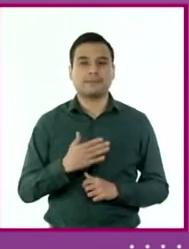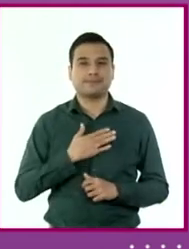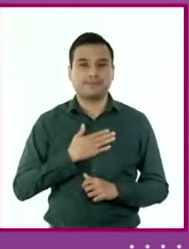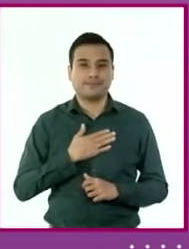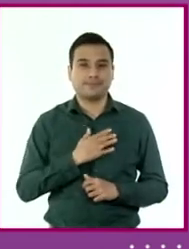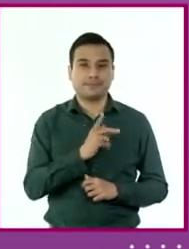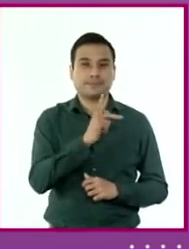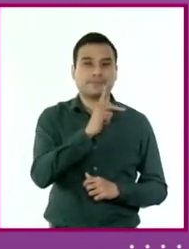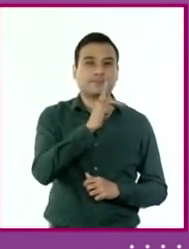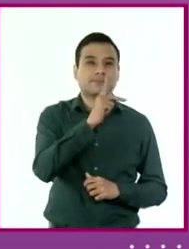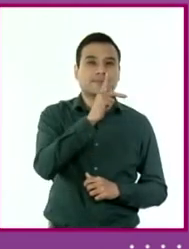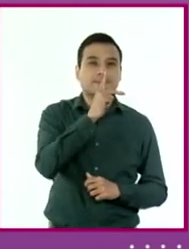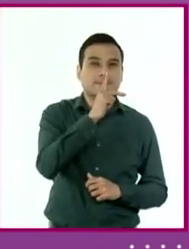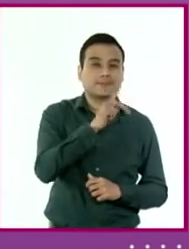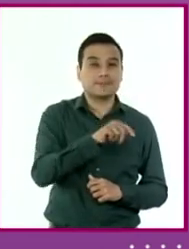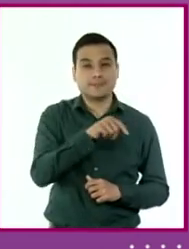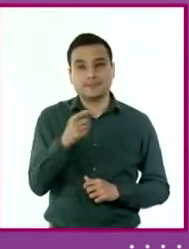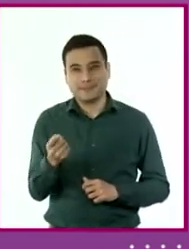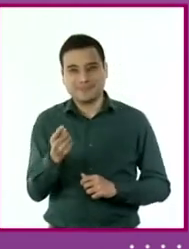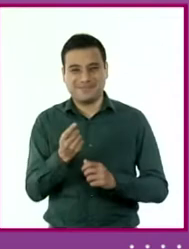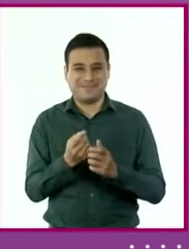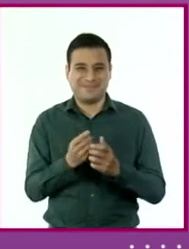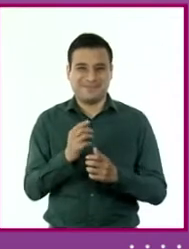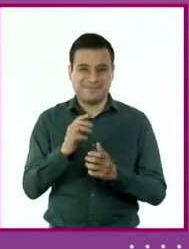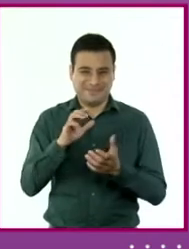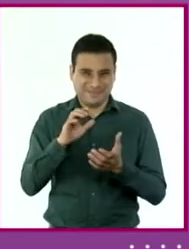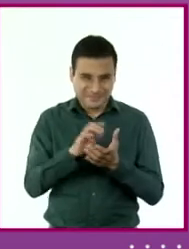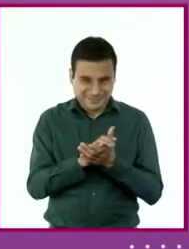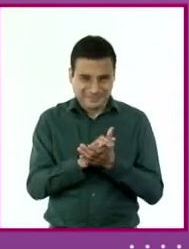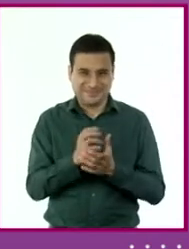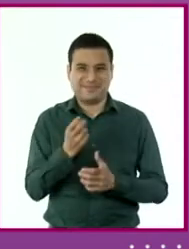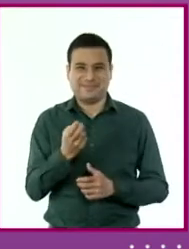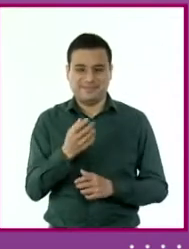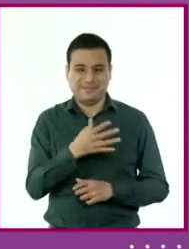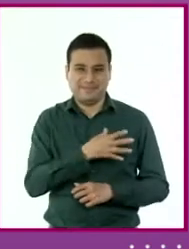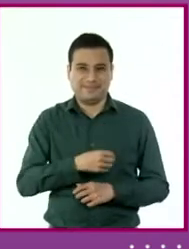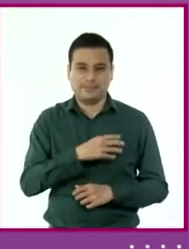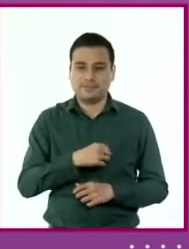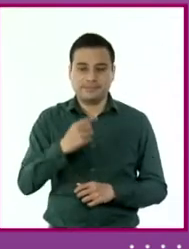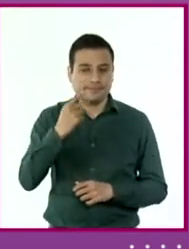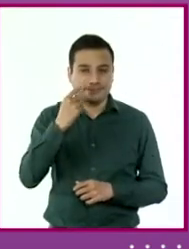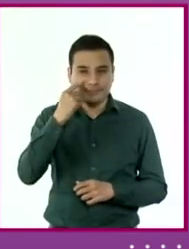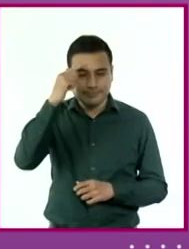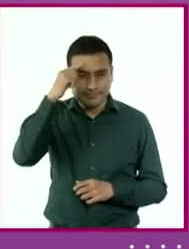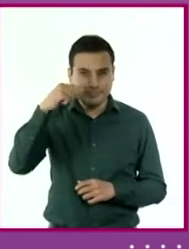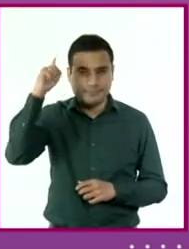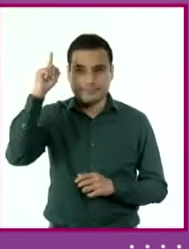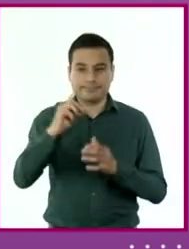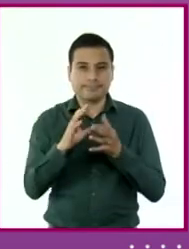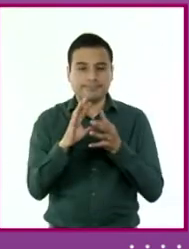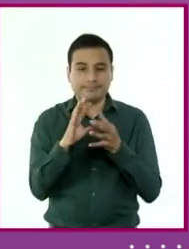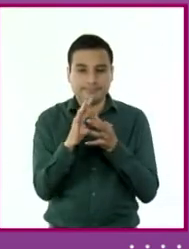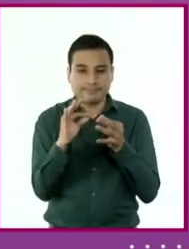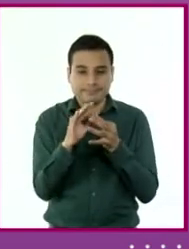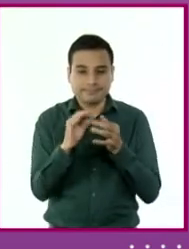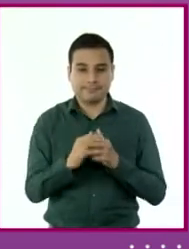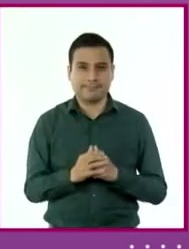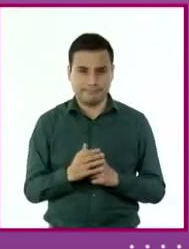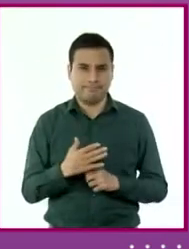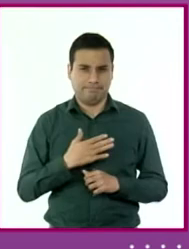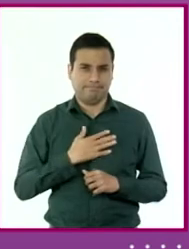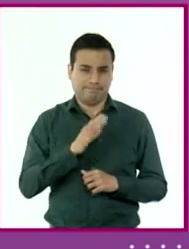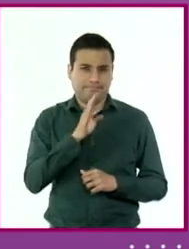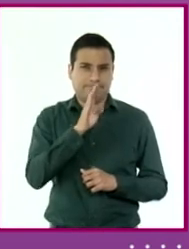wife. Who's this again, please? It's easy, Diego. I'm the daughter of